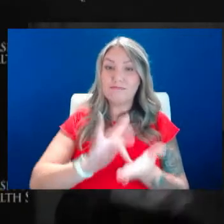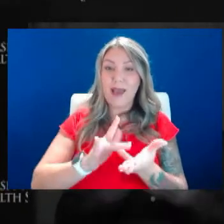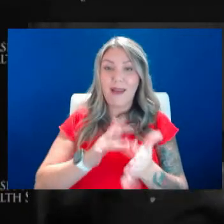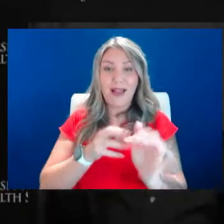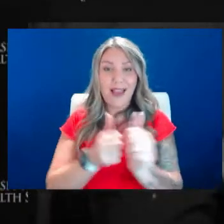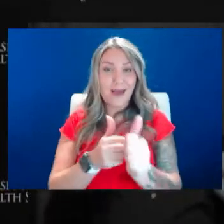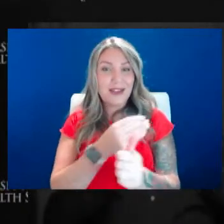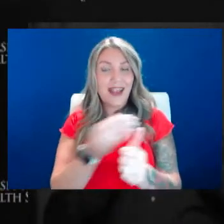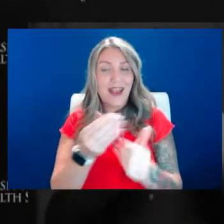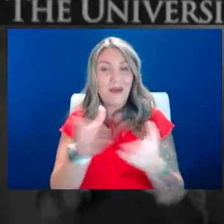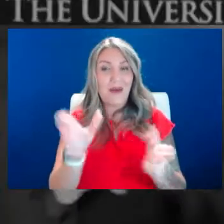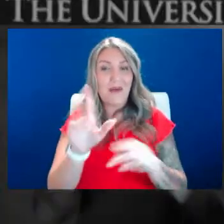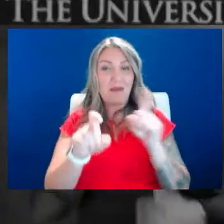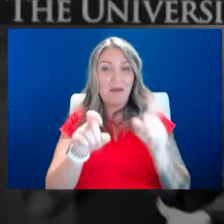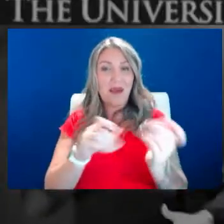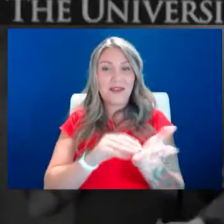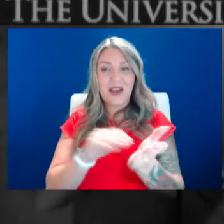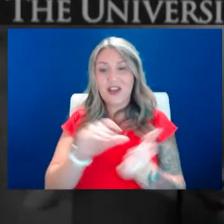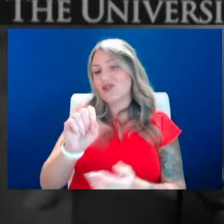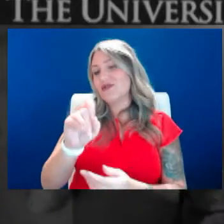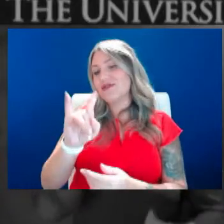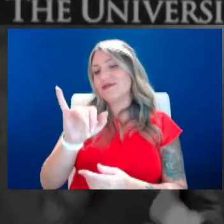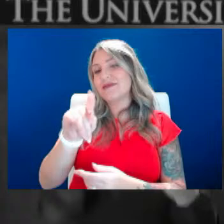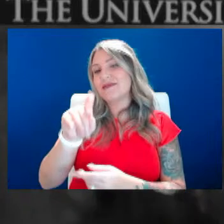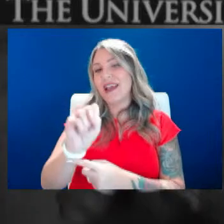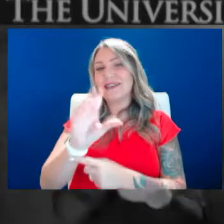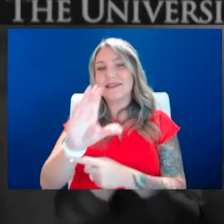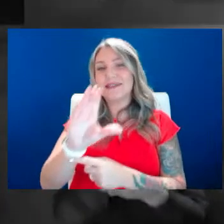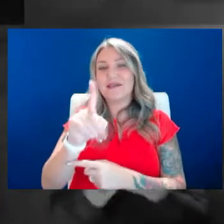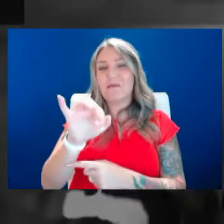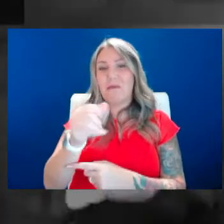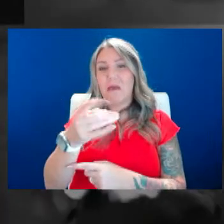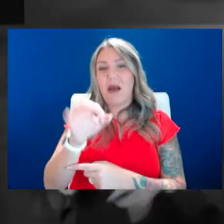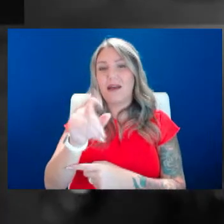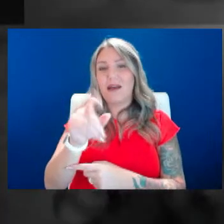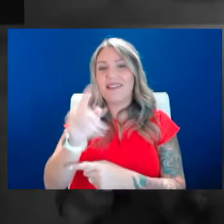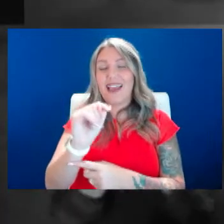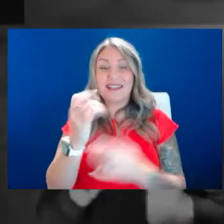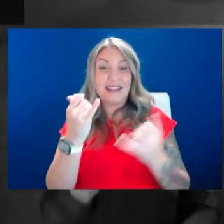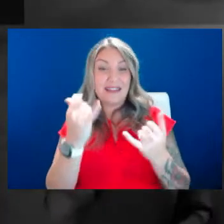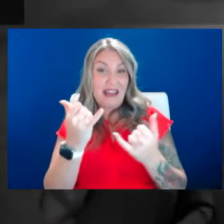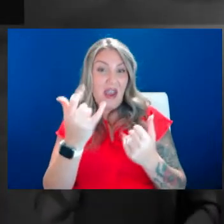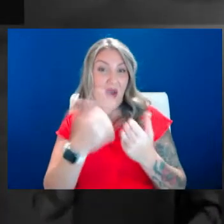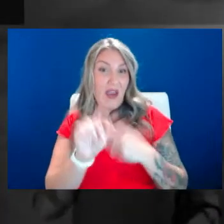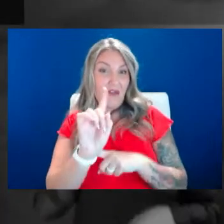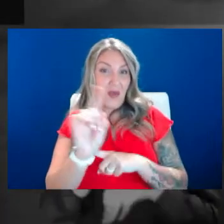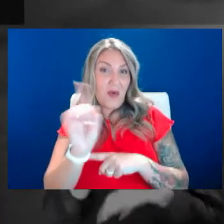Mics with Dr. Stites podcast. Now, everywhere podcasts are available.